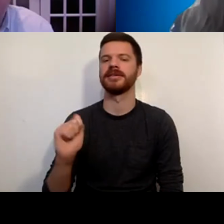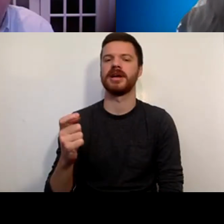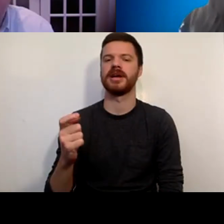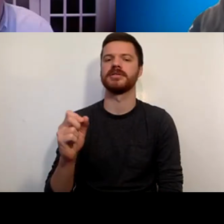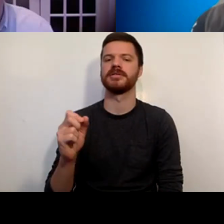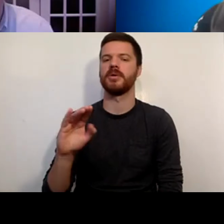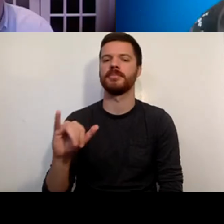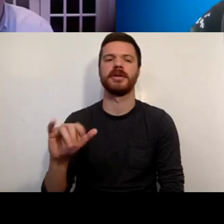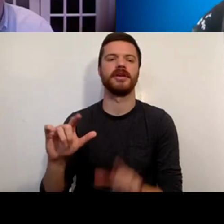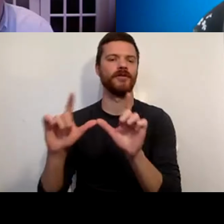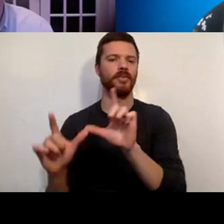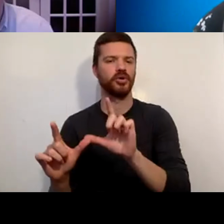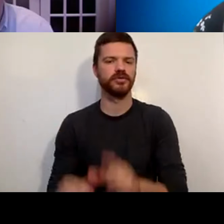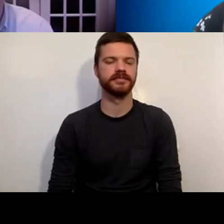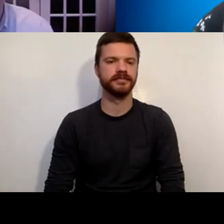little bit?